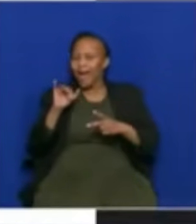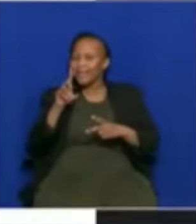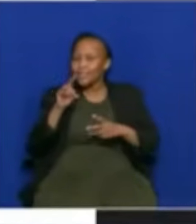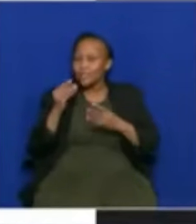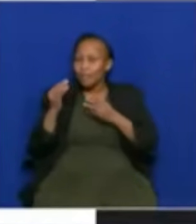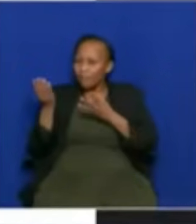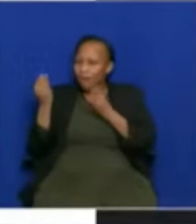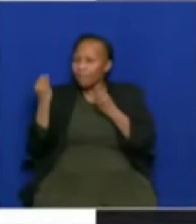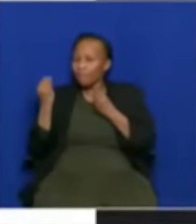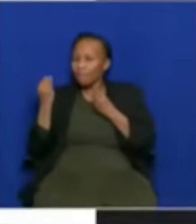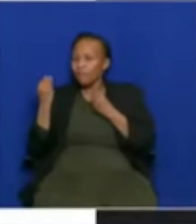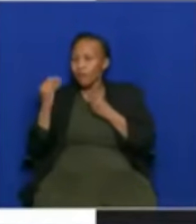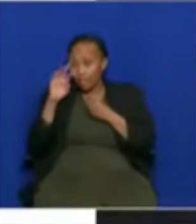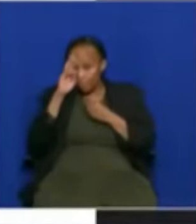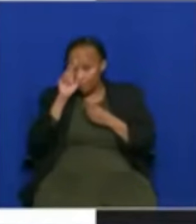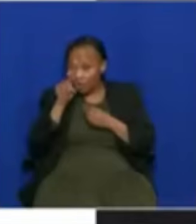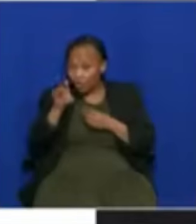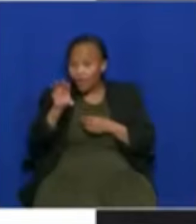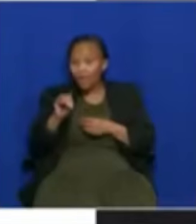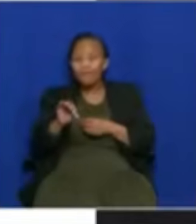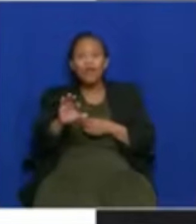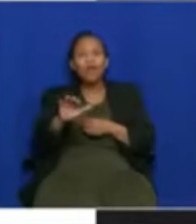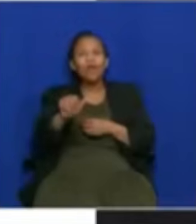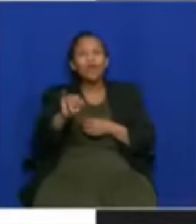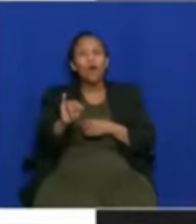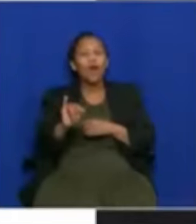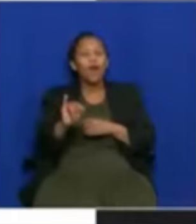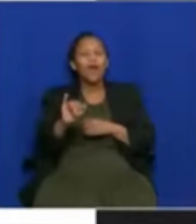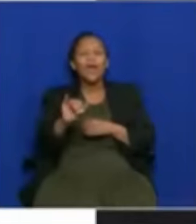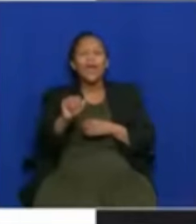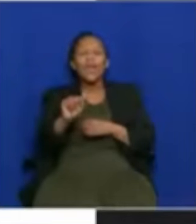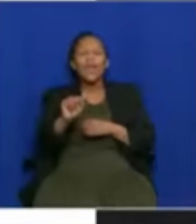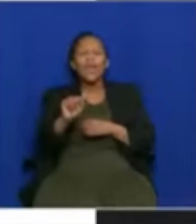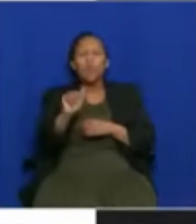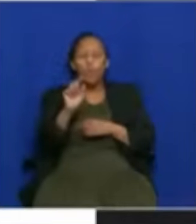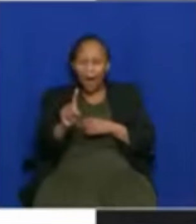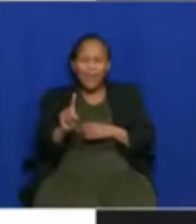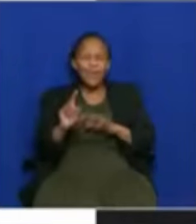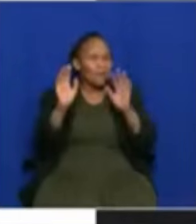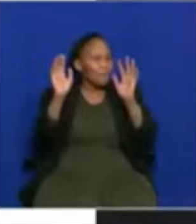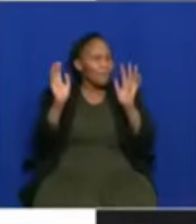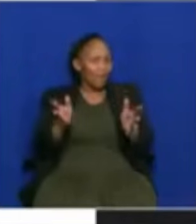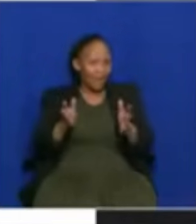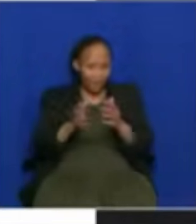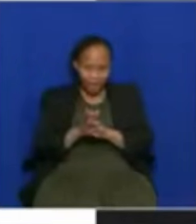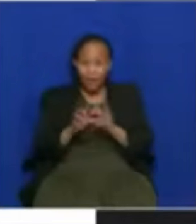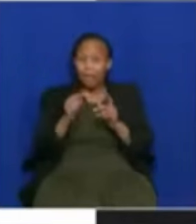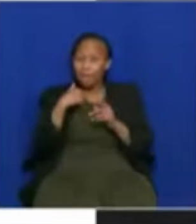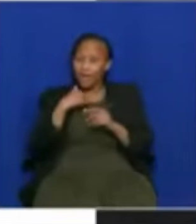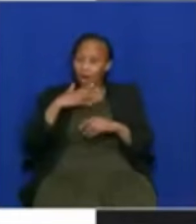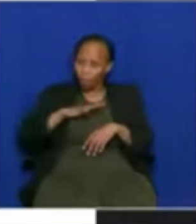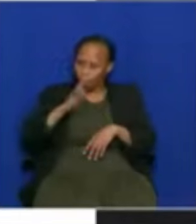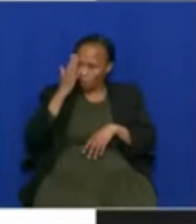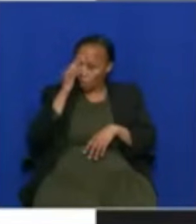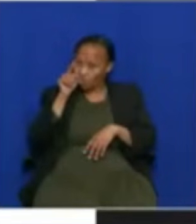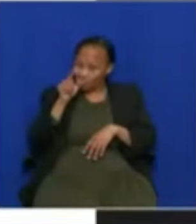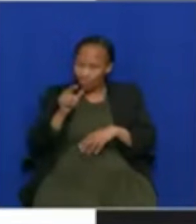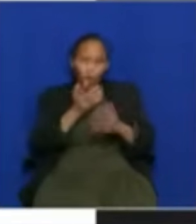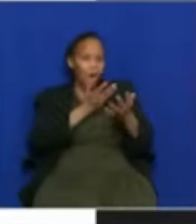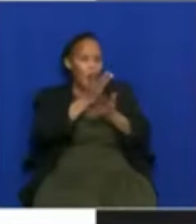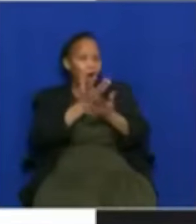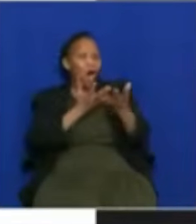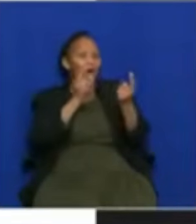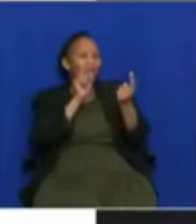remember? Yeah. All we have is our two-pager with A1. Yes. Who did you speak to obtain those details, and how, on what basis did